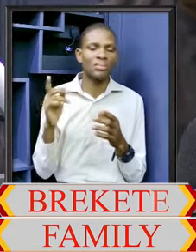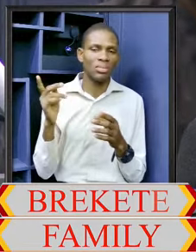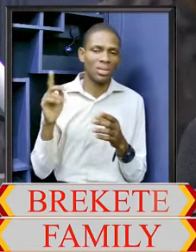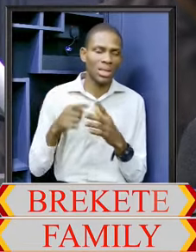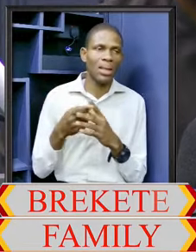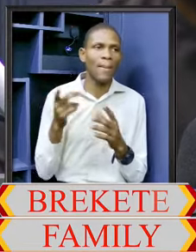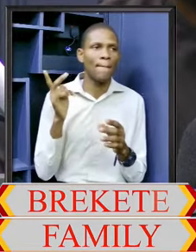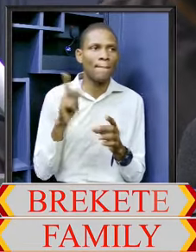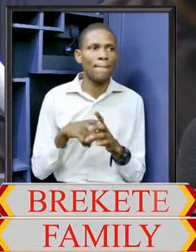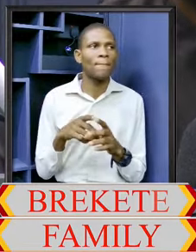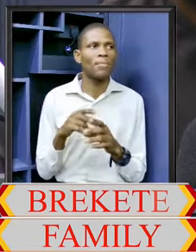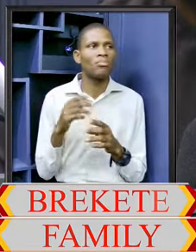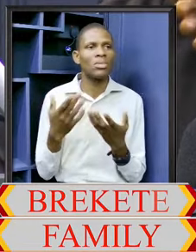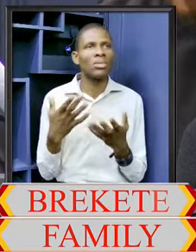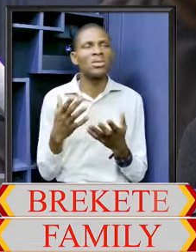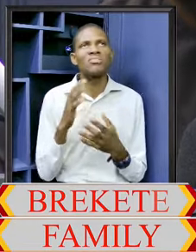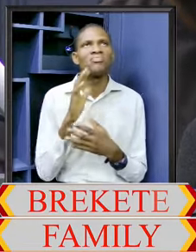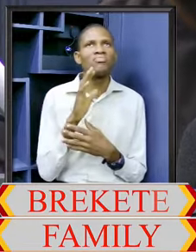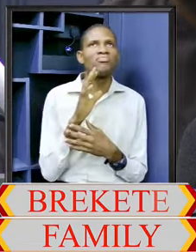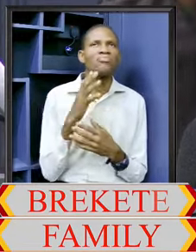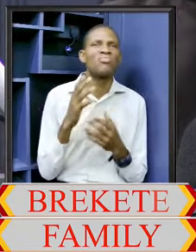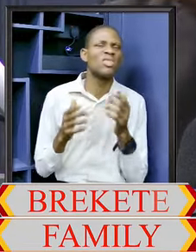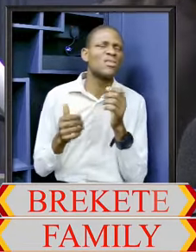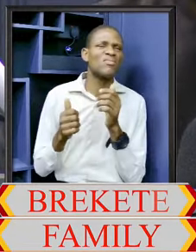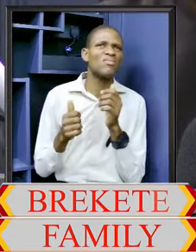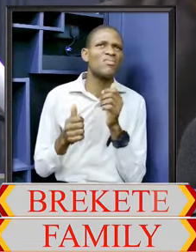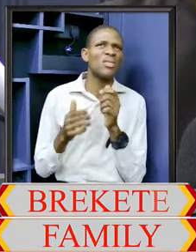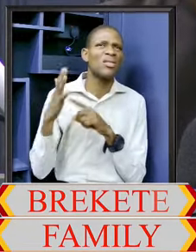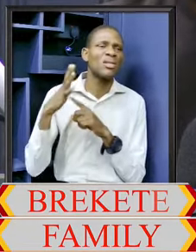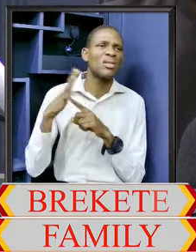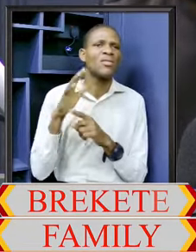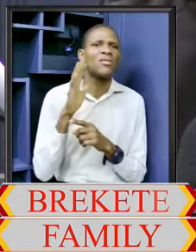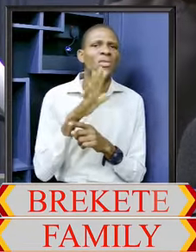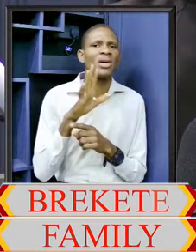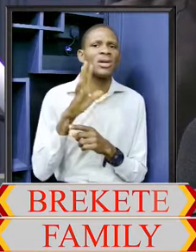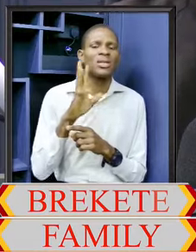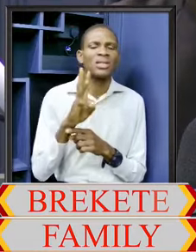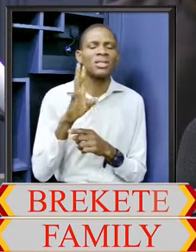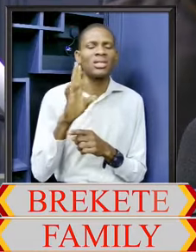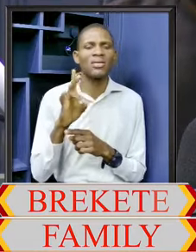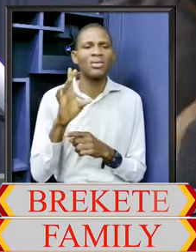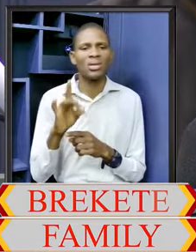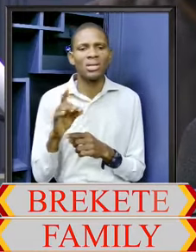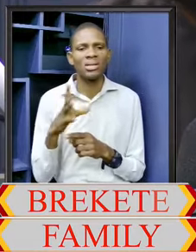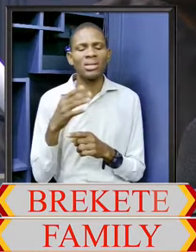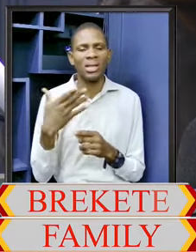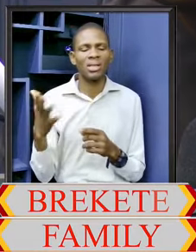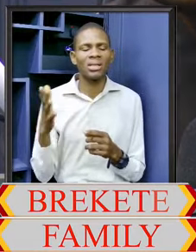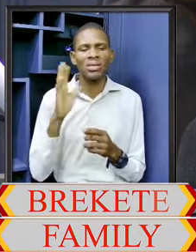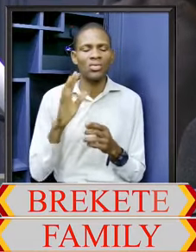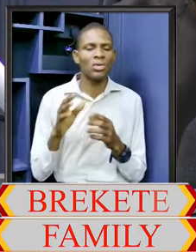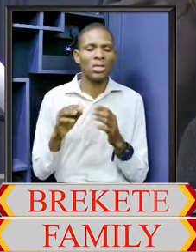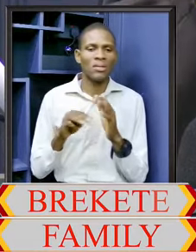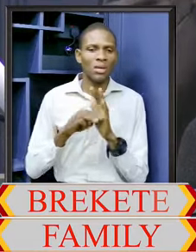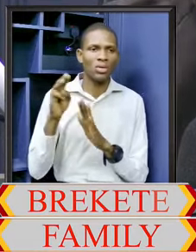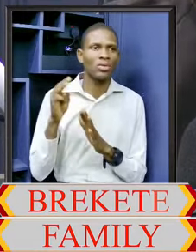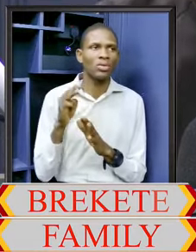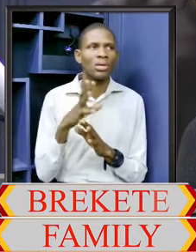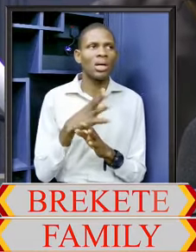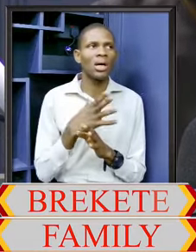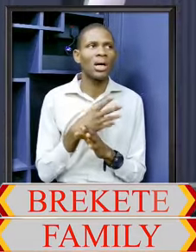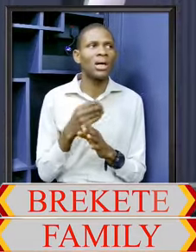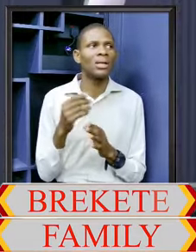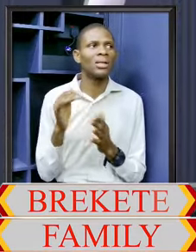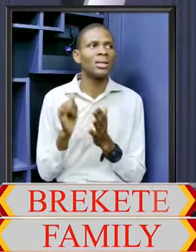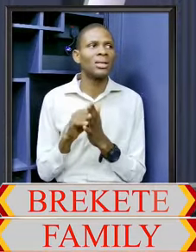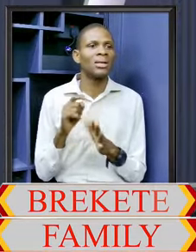say, maximum 5, 6, 7, 8 months, that action go mature, and money go begin enter their hand. No. And if it be say that